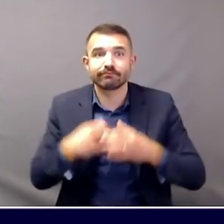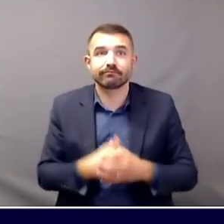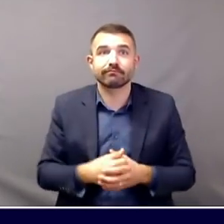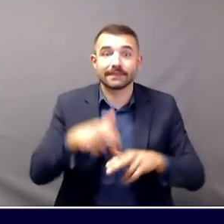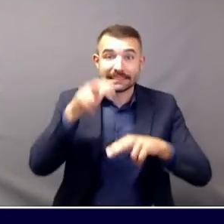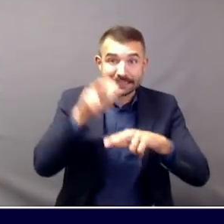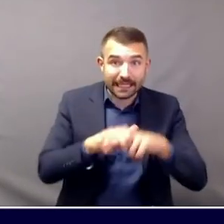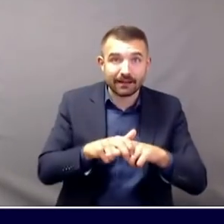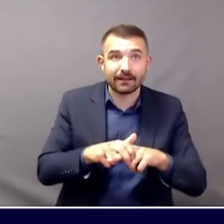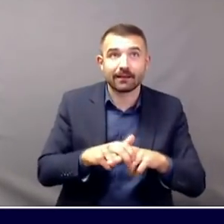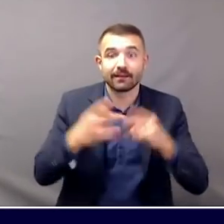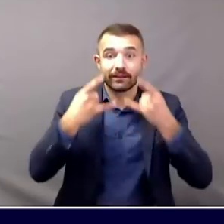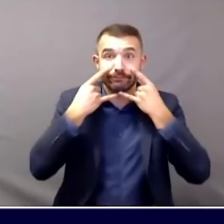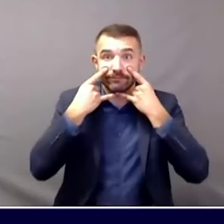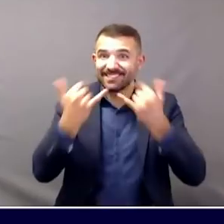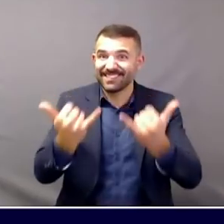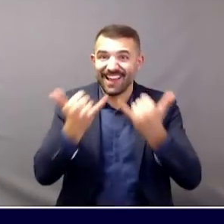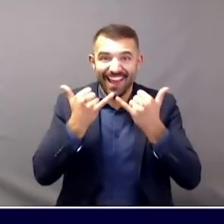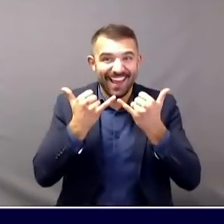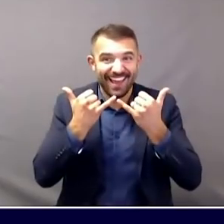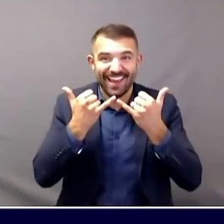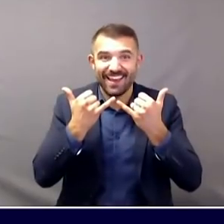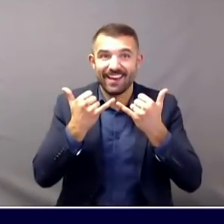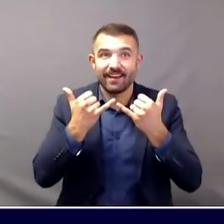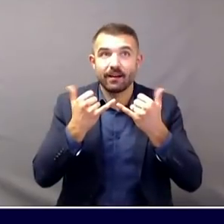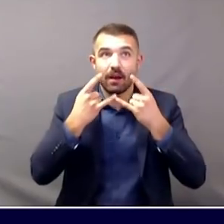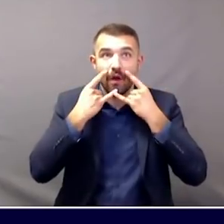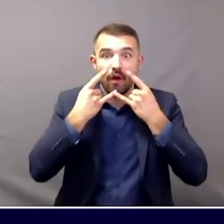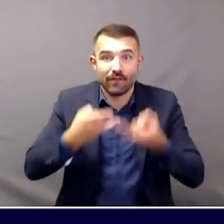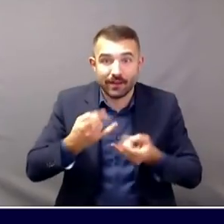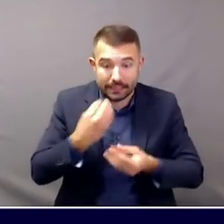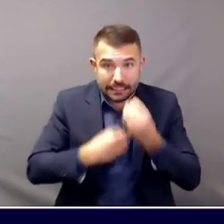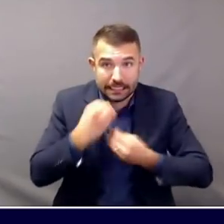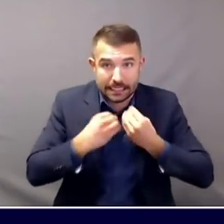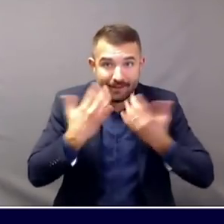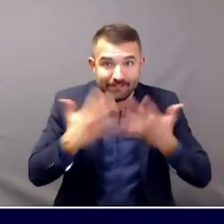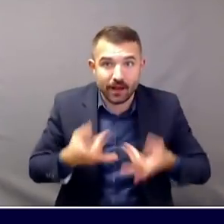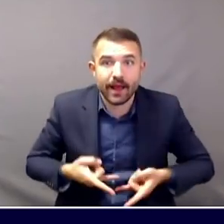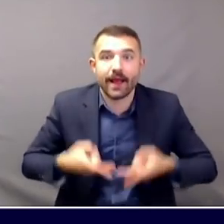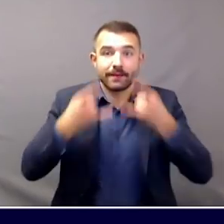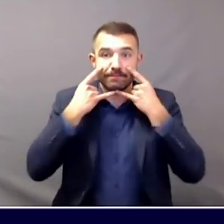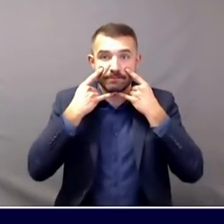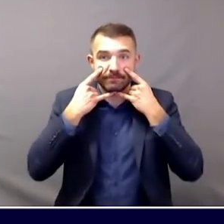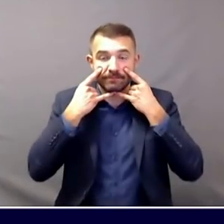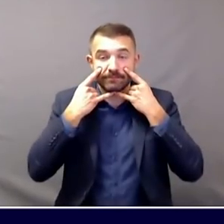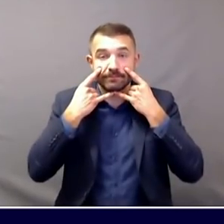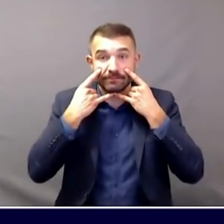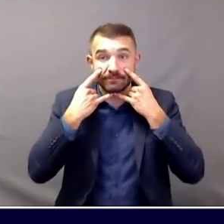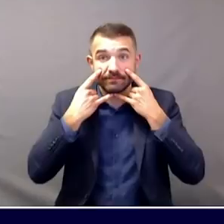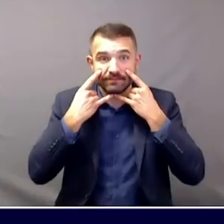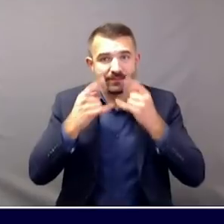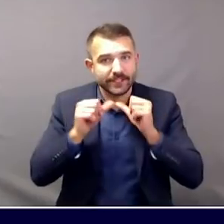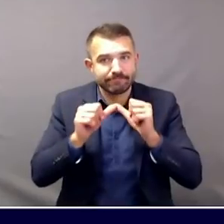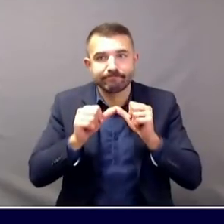are continuing to look at new options, but also trying to ensure that the options that we most recently put into place are respected.